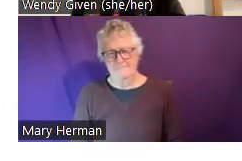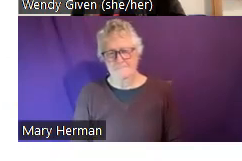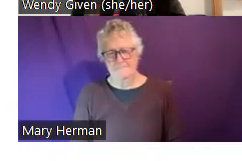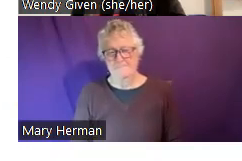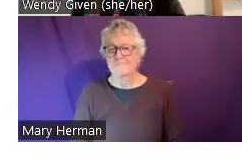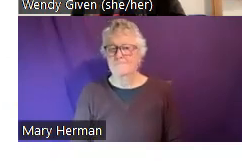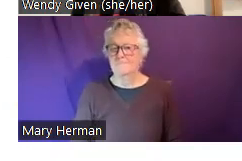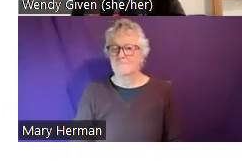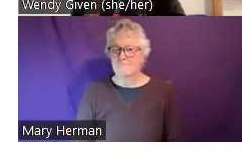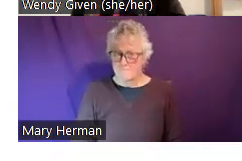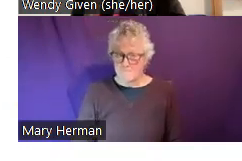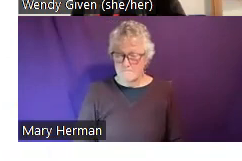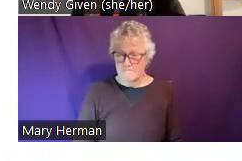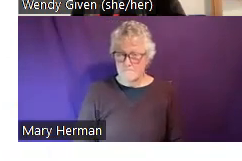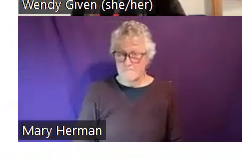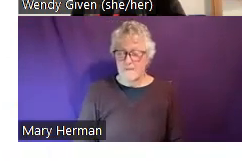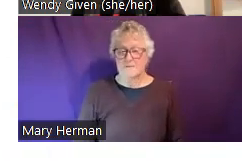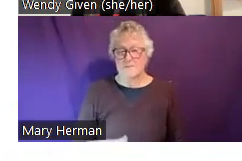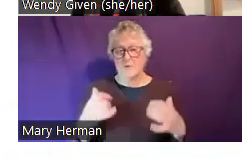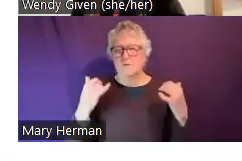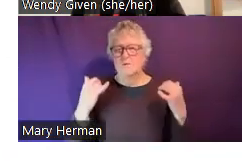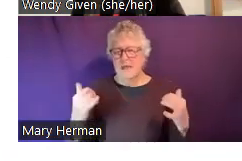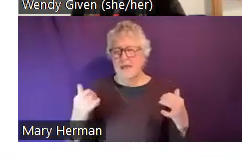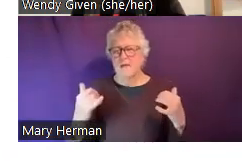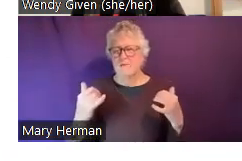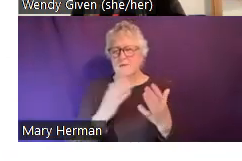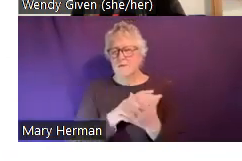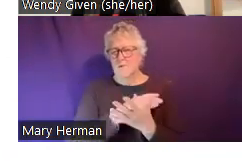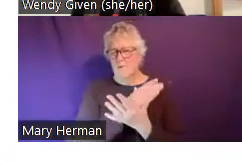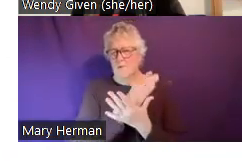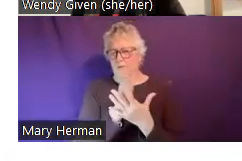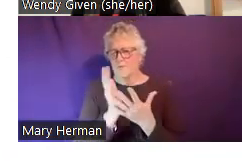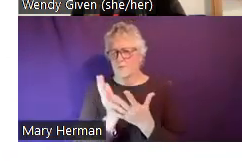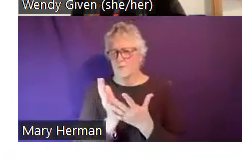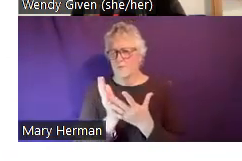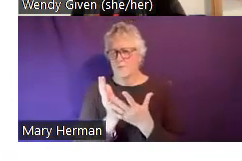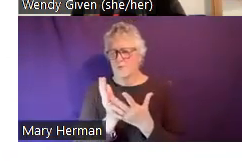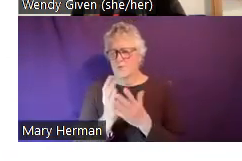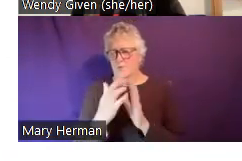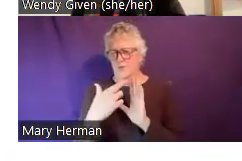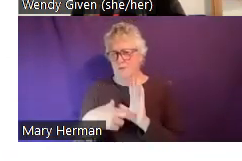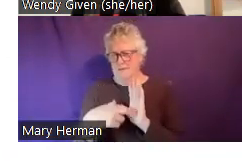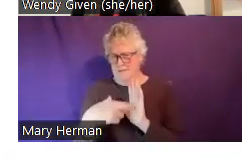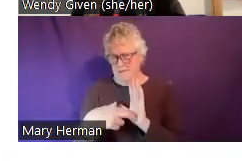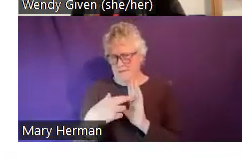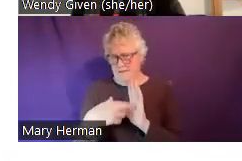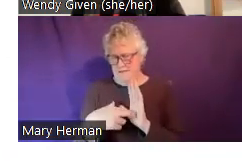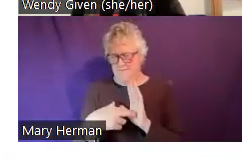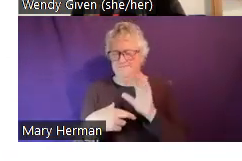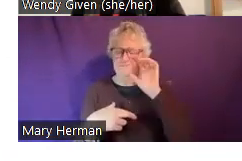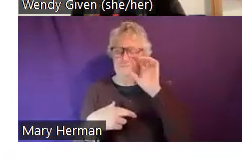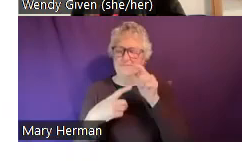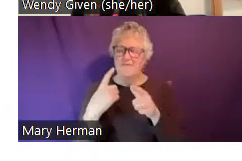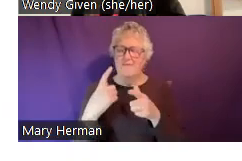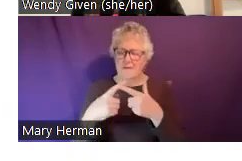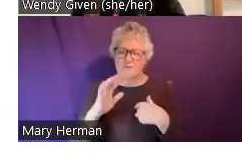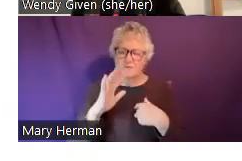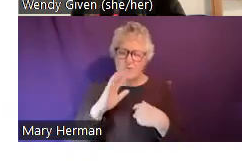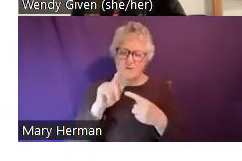So I'm just going to go through this criteria, and then we're definitely going to talk about the process